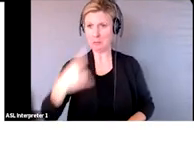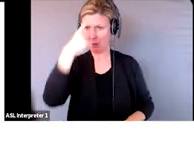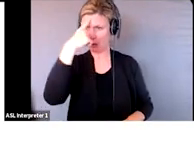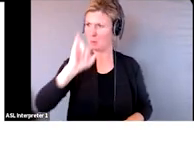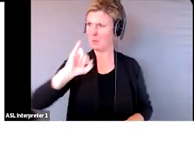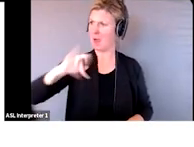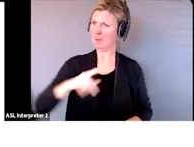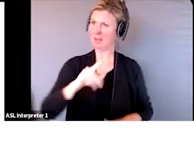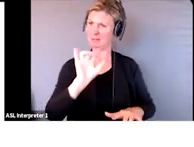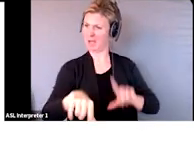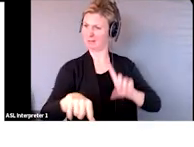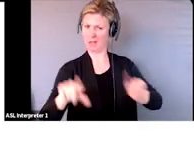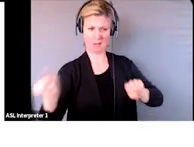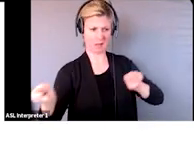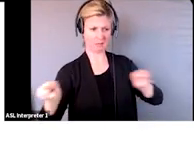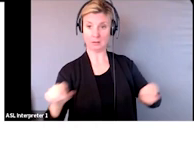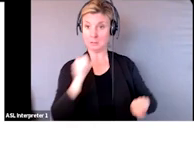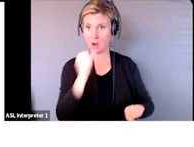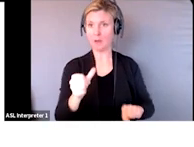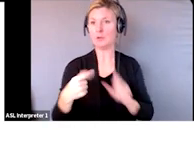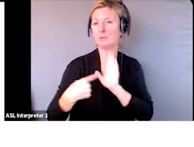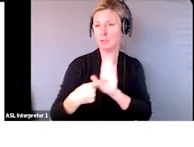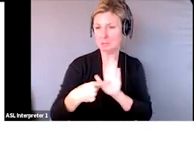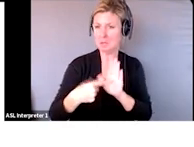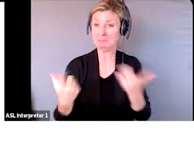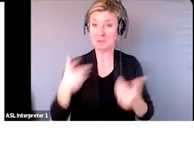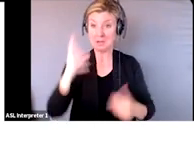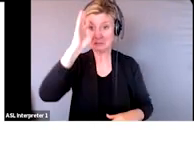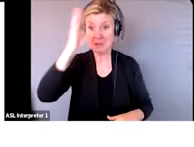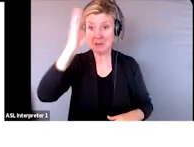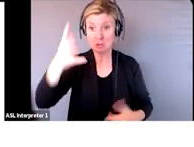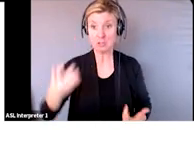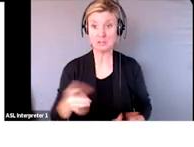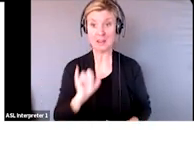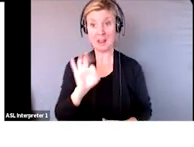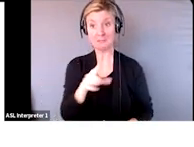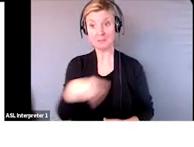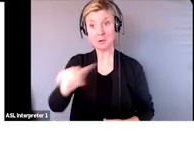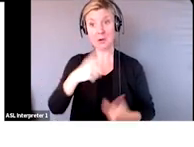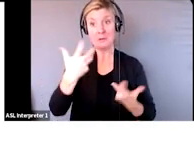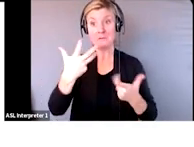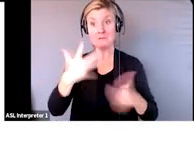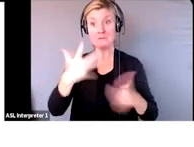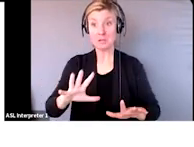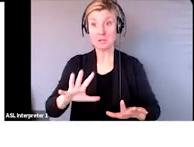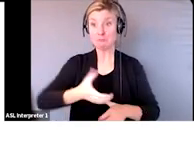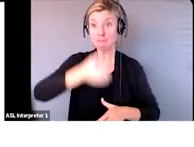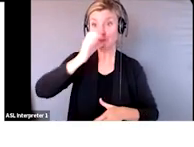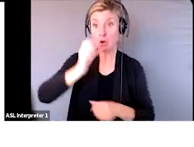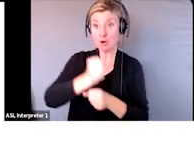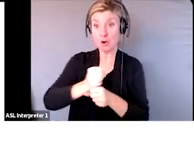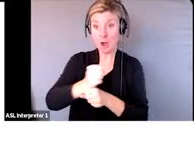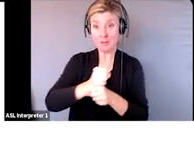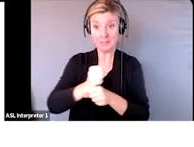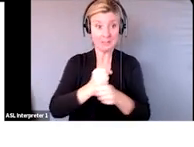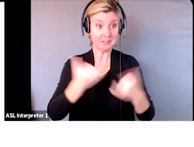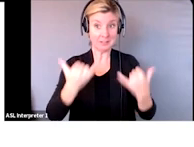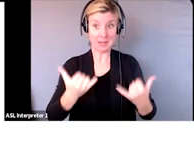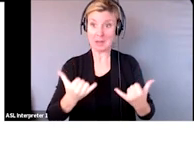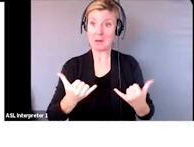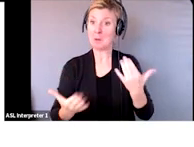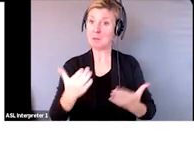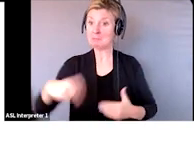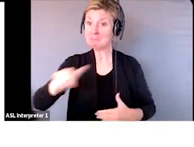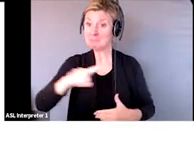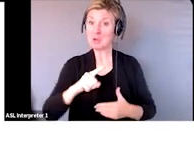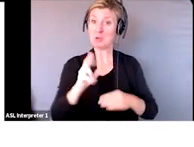an invention. So for example, if you've had a coffee today and you made that coffee, you probably made it with an invention such as a French press